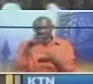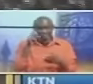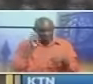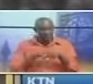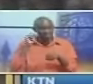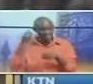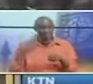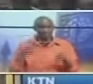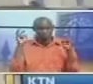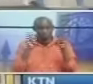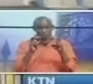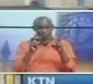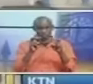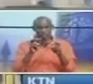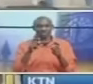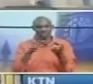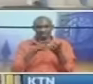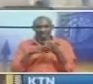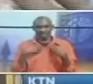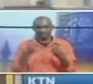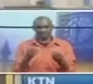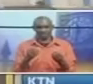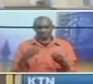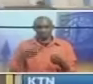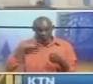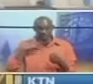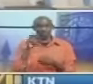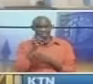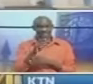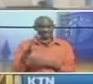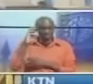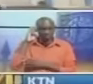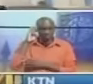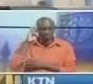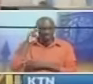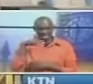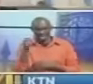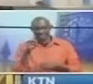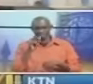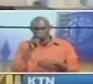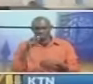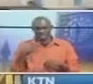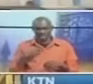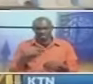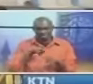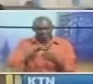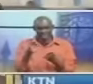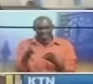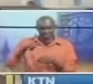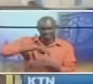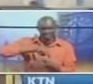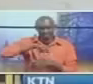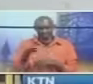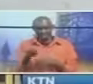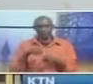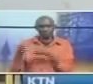watches come the 20th. There are some instructors who are looking at the saluting. Some are looking at the turns we are making and the moves